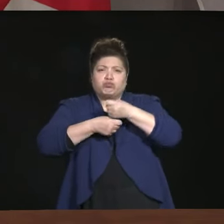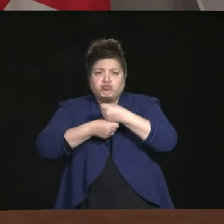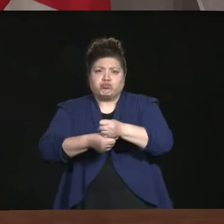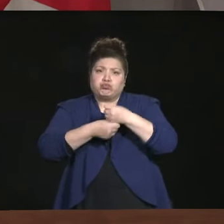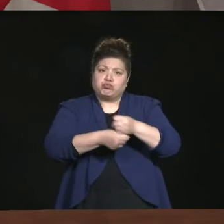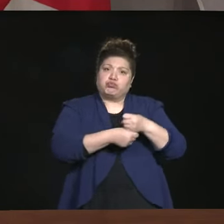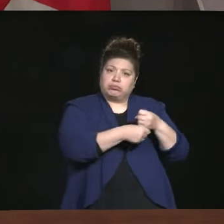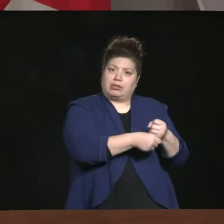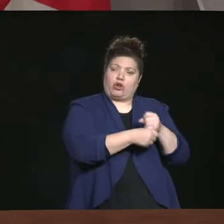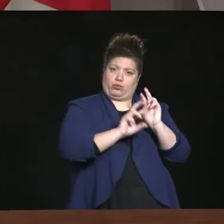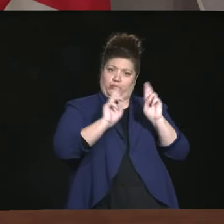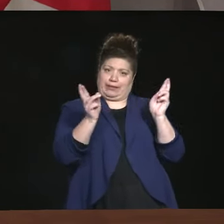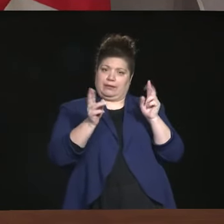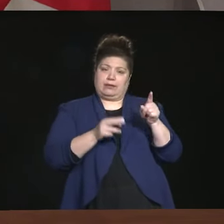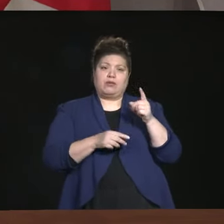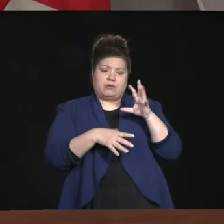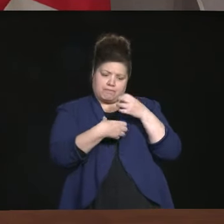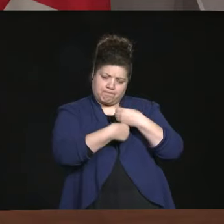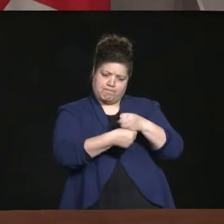sanitizers and disinfectants.